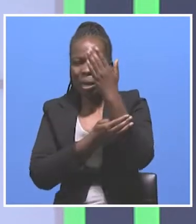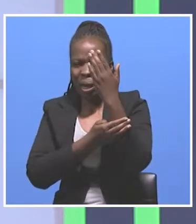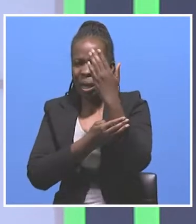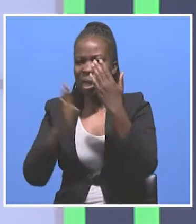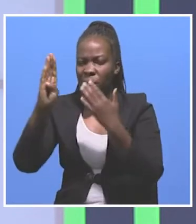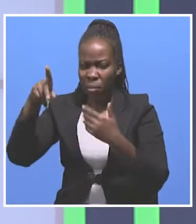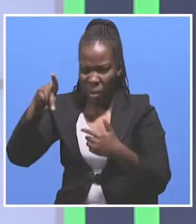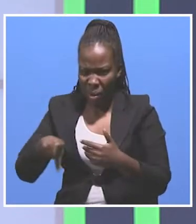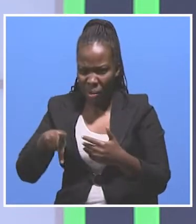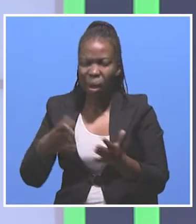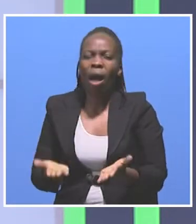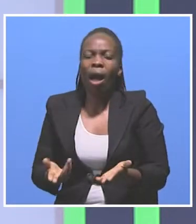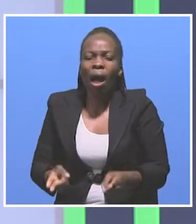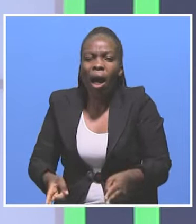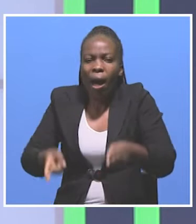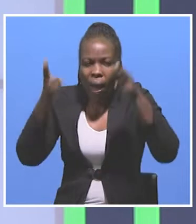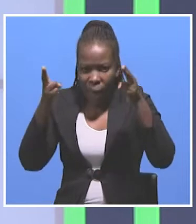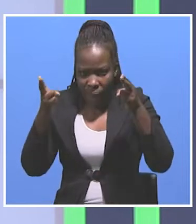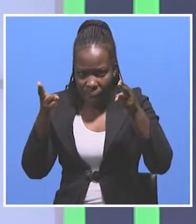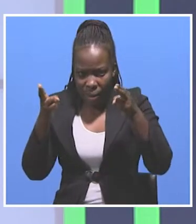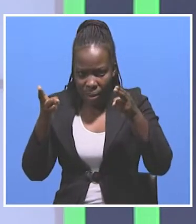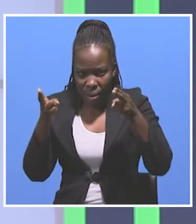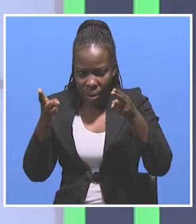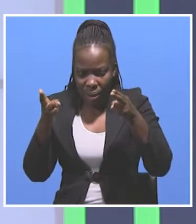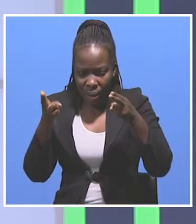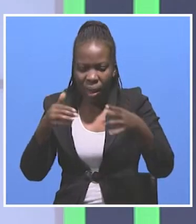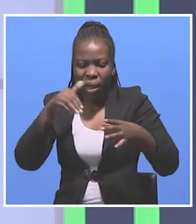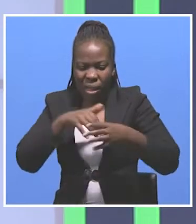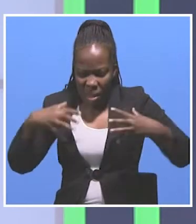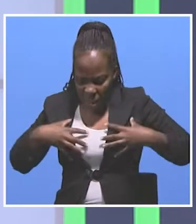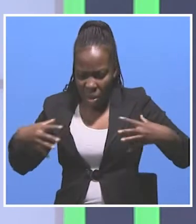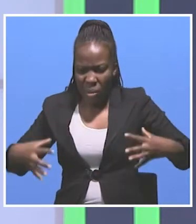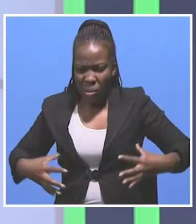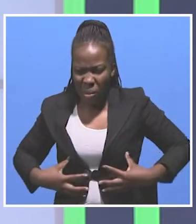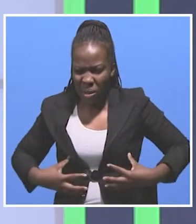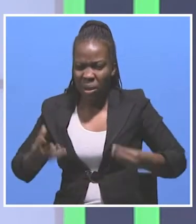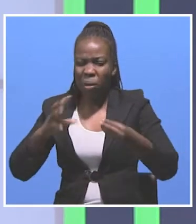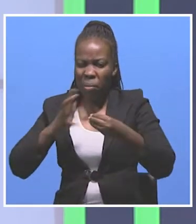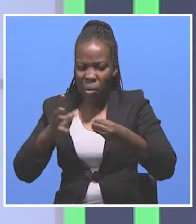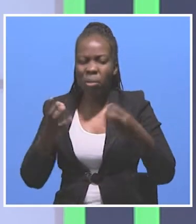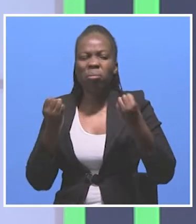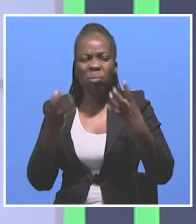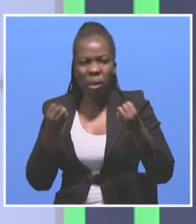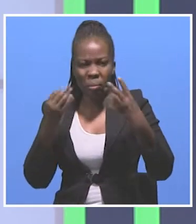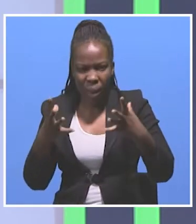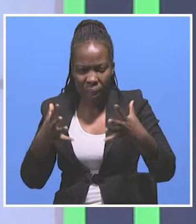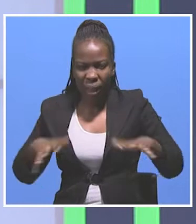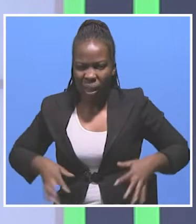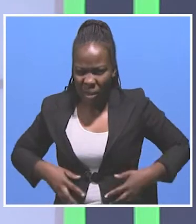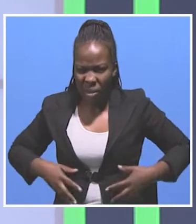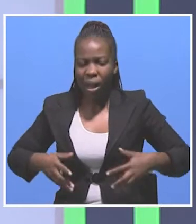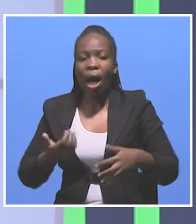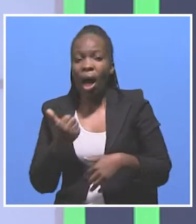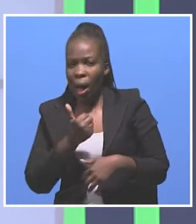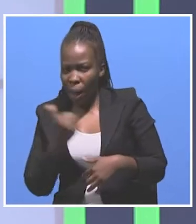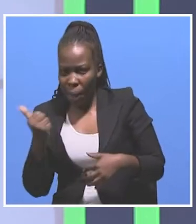the BP, so many things are going wrong in the body. The kidneys are failing, the liver is failing, others may get a stroke,